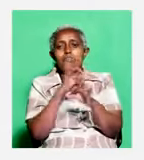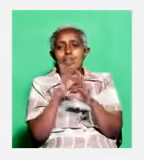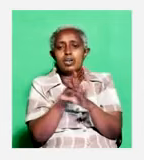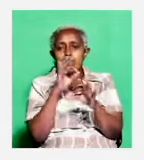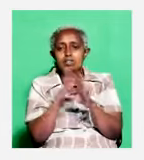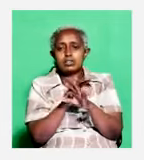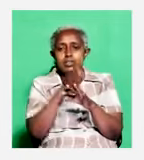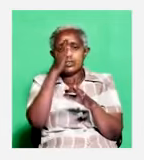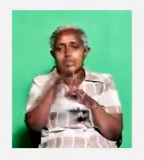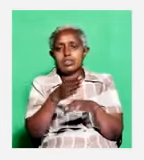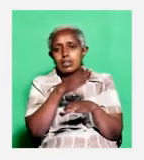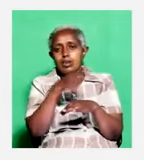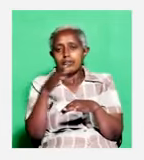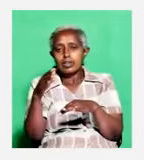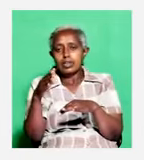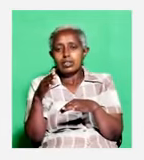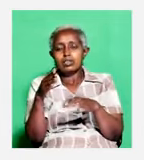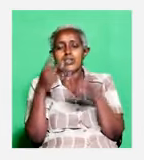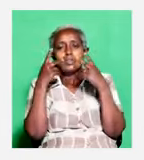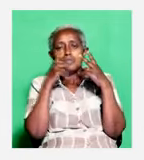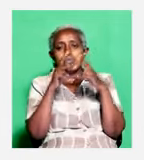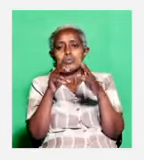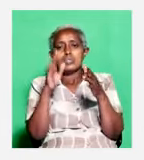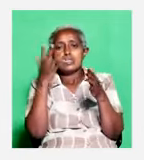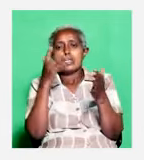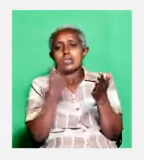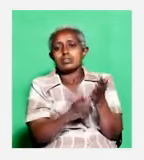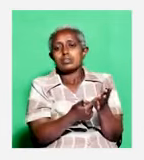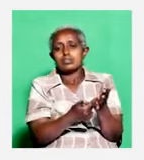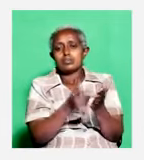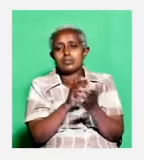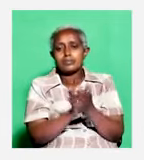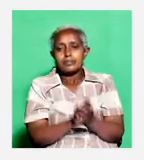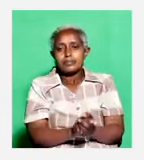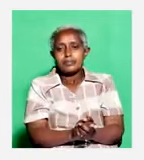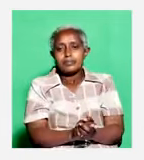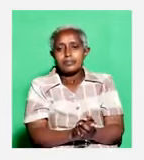function, graphically it looks like this.